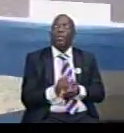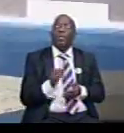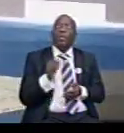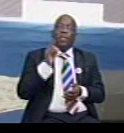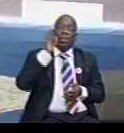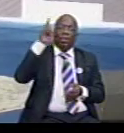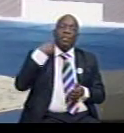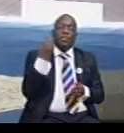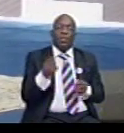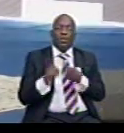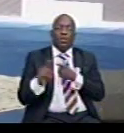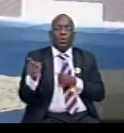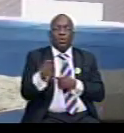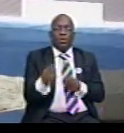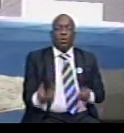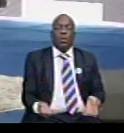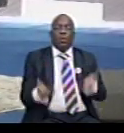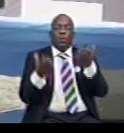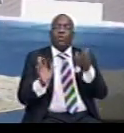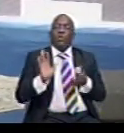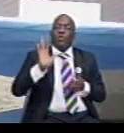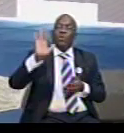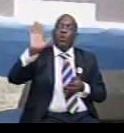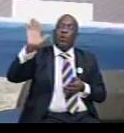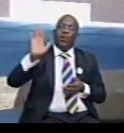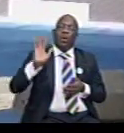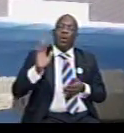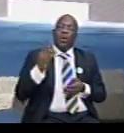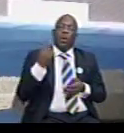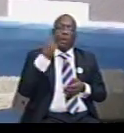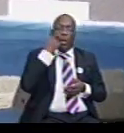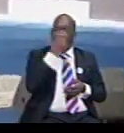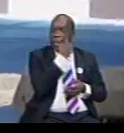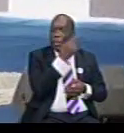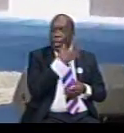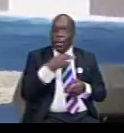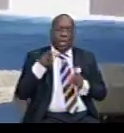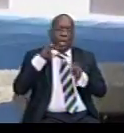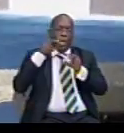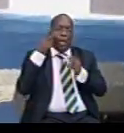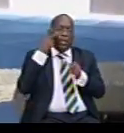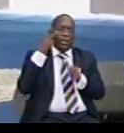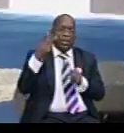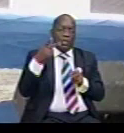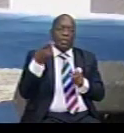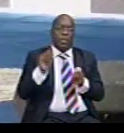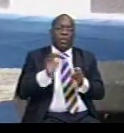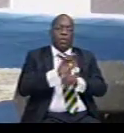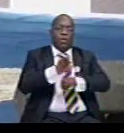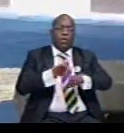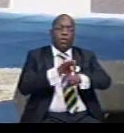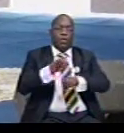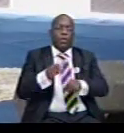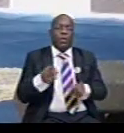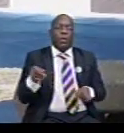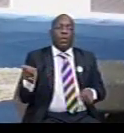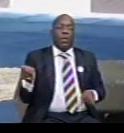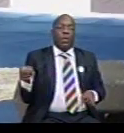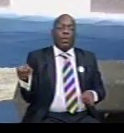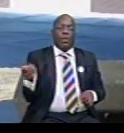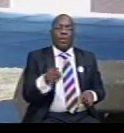your eyes and look on the field, for they are white already to harvest.